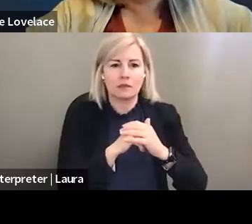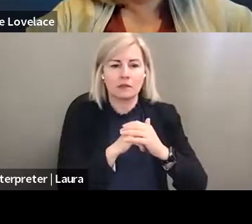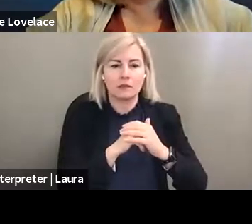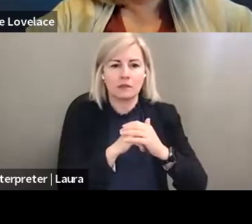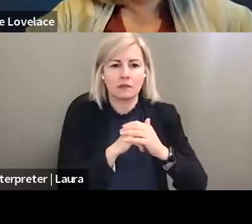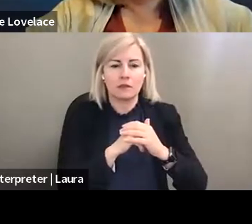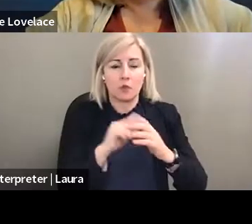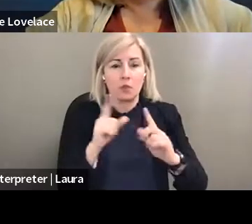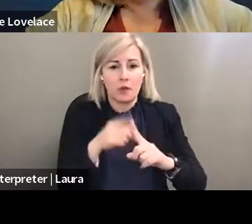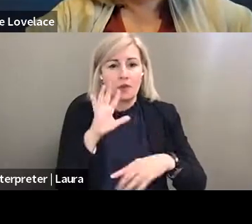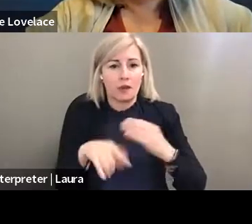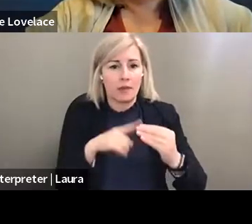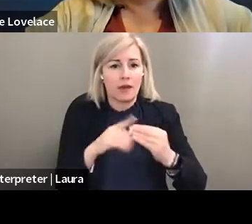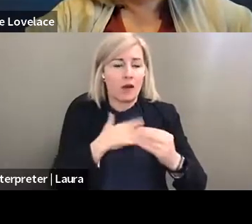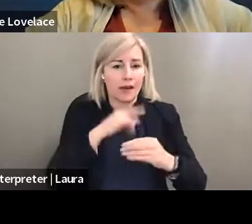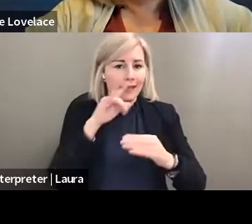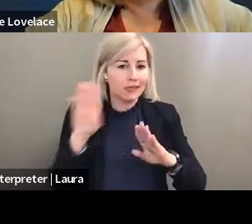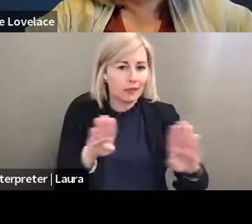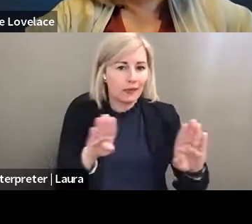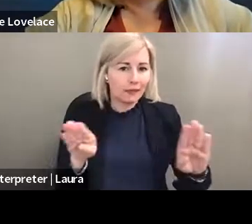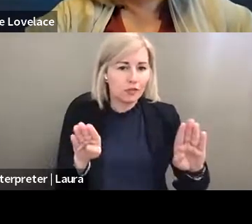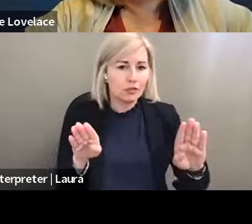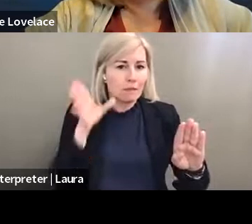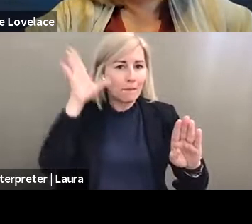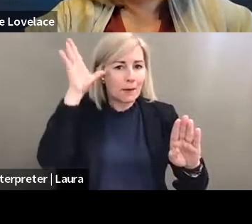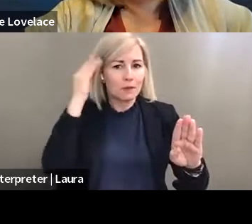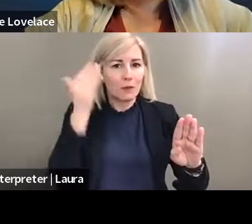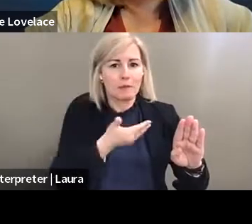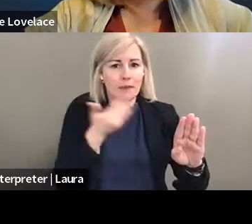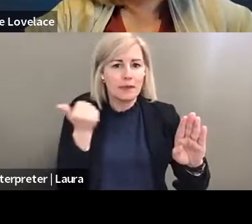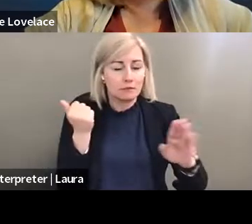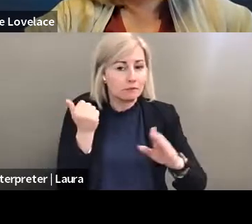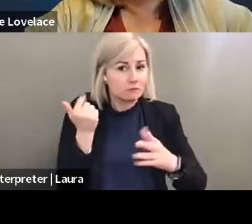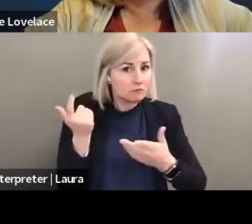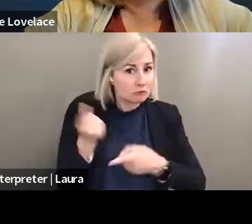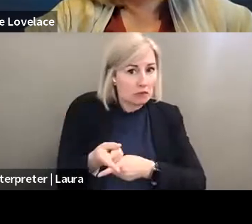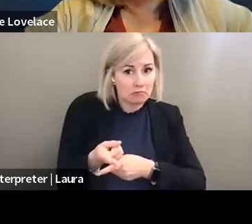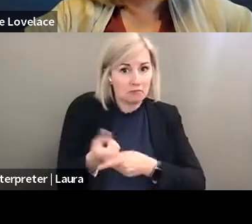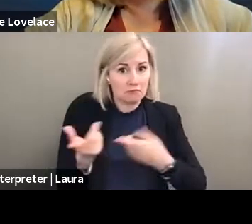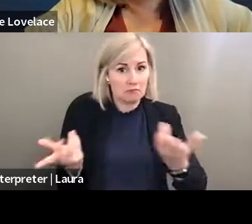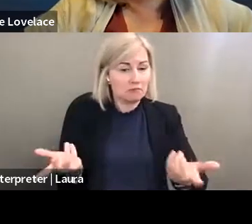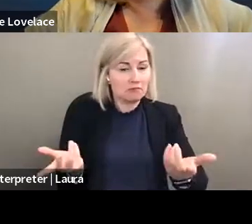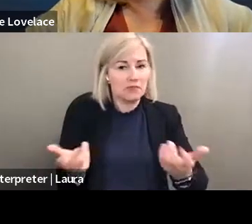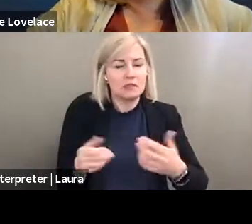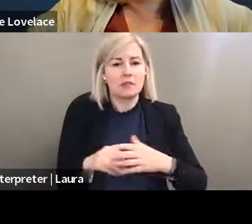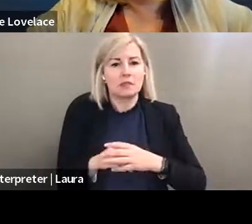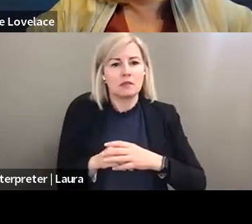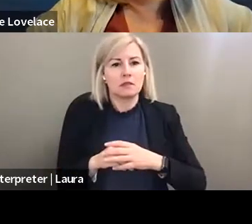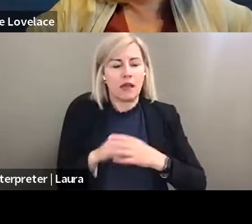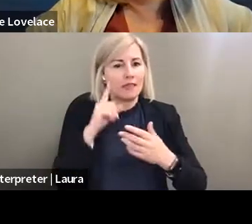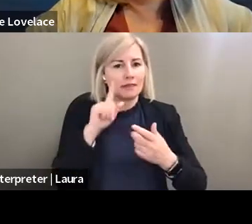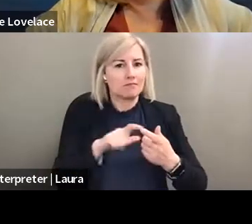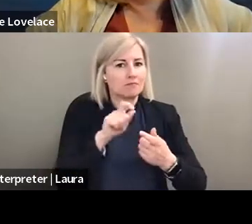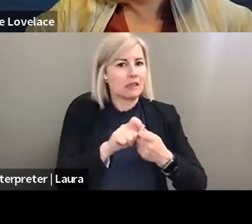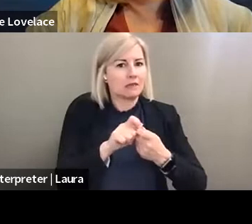to our kids' behaviors, parents know best, right? Isn't that how it usually works? I think it's specified all